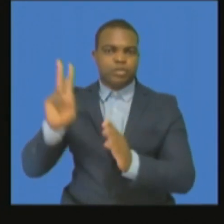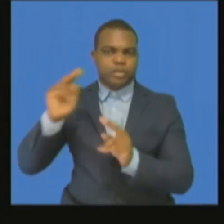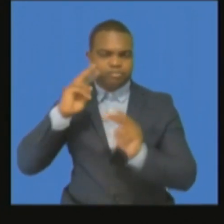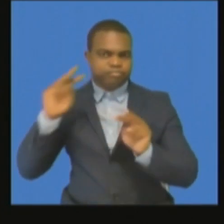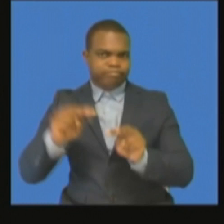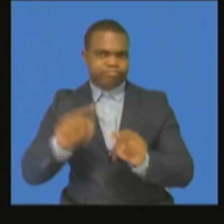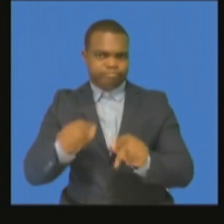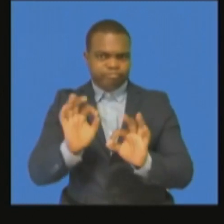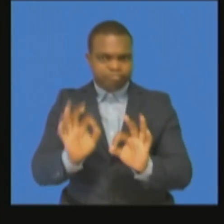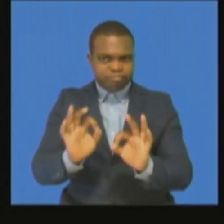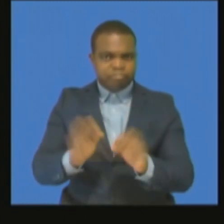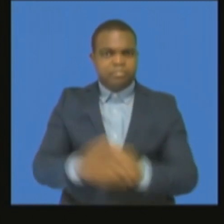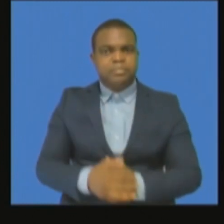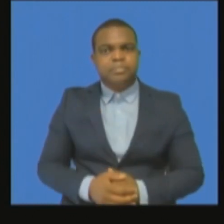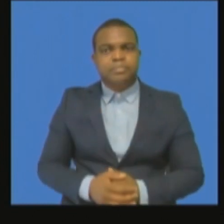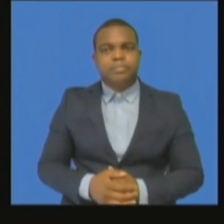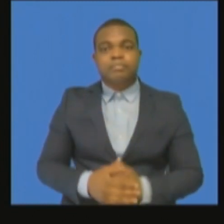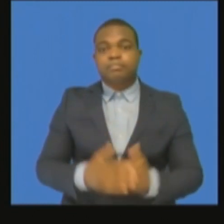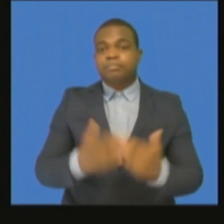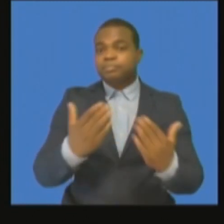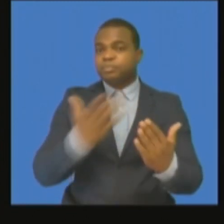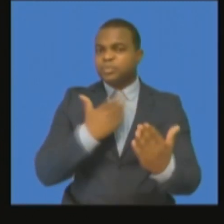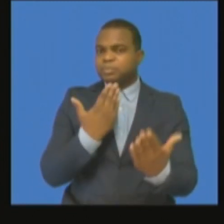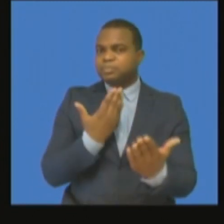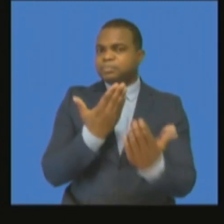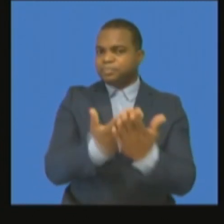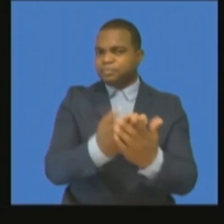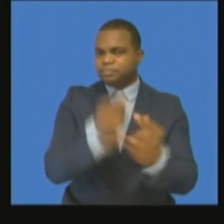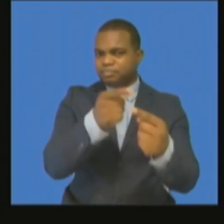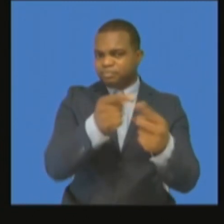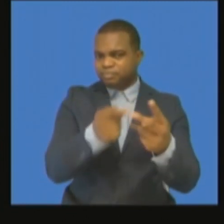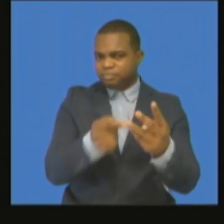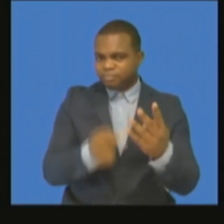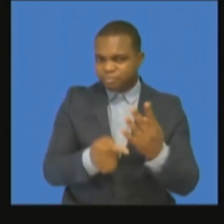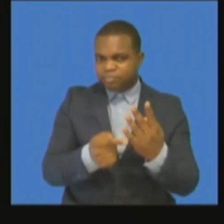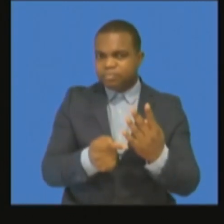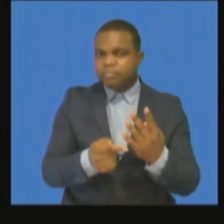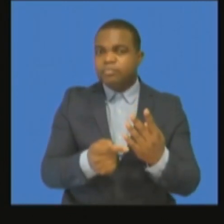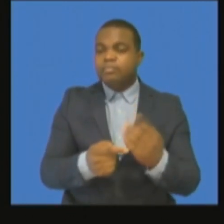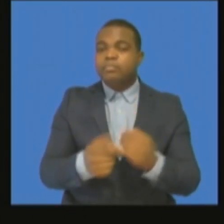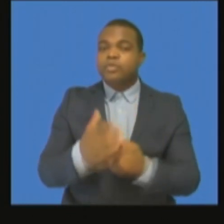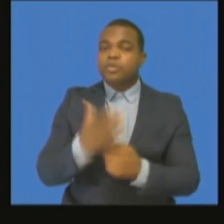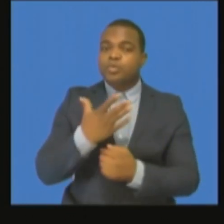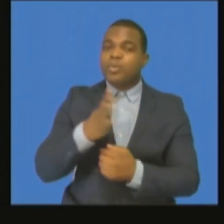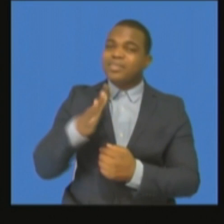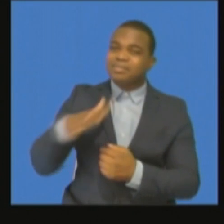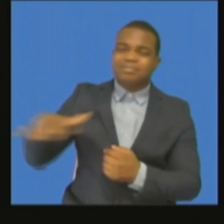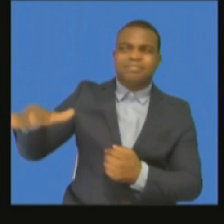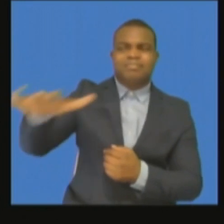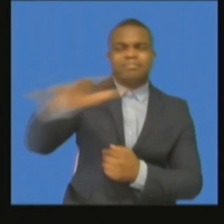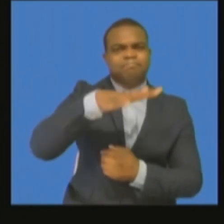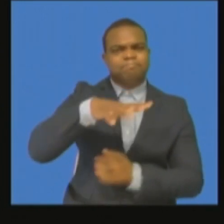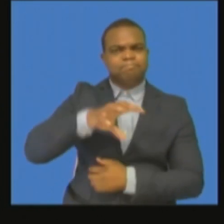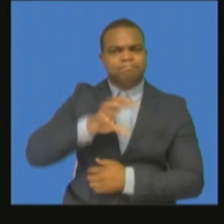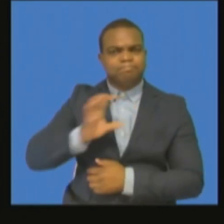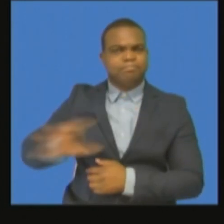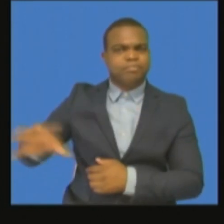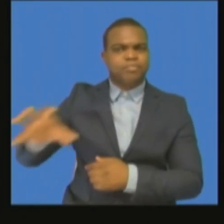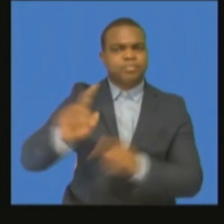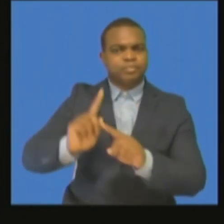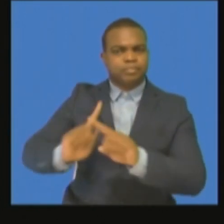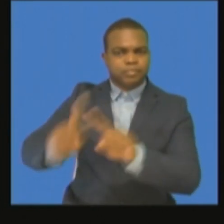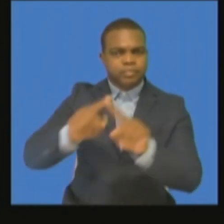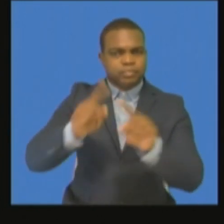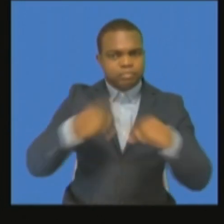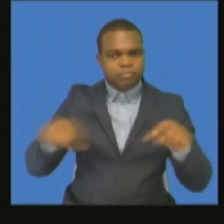The only body to process this matter to ensure inclusivity, balance, and effectiveness, in our view, is the United Nations.